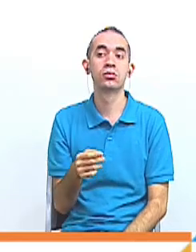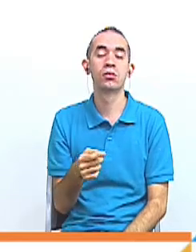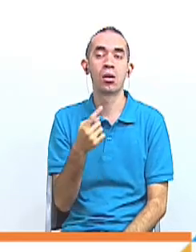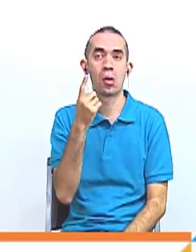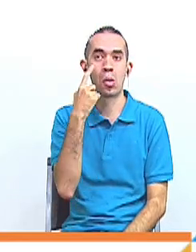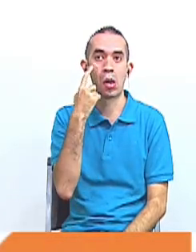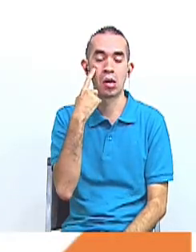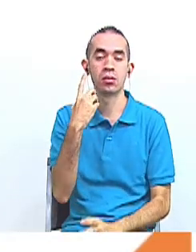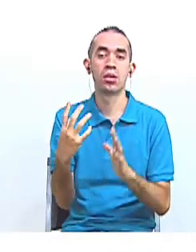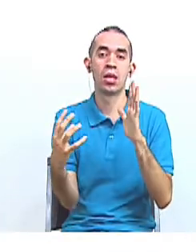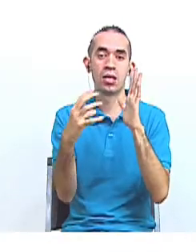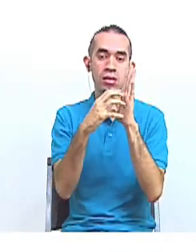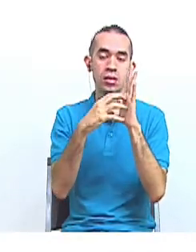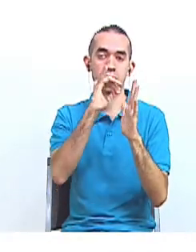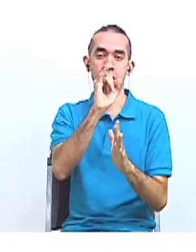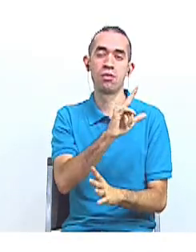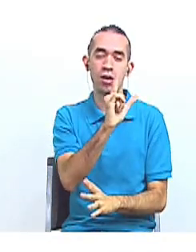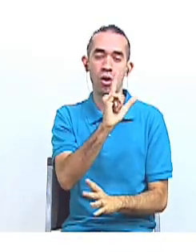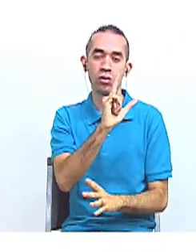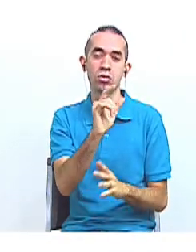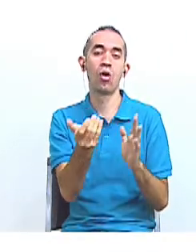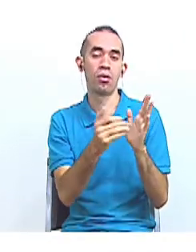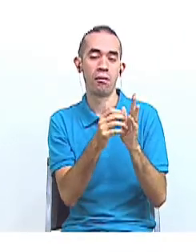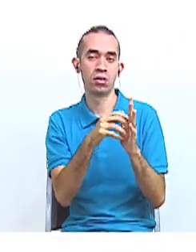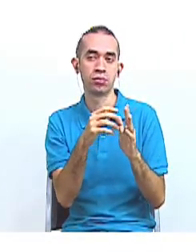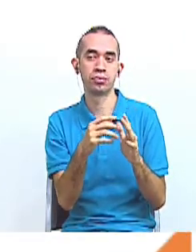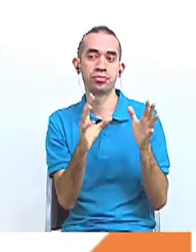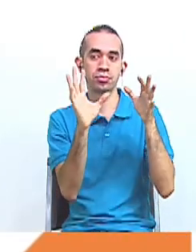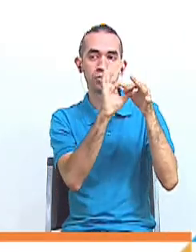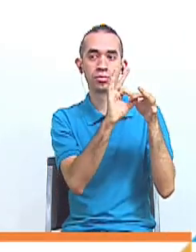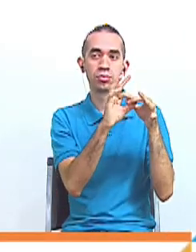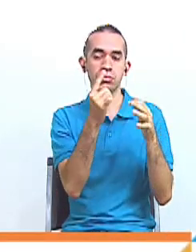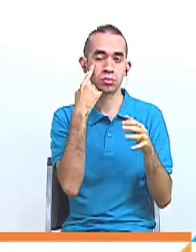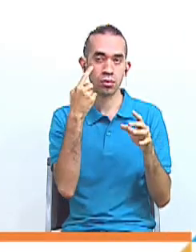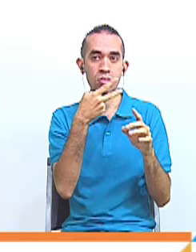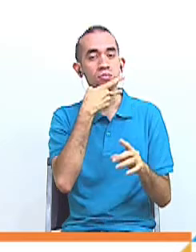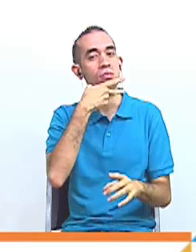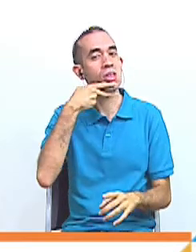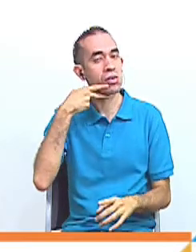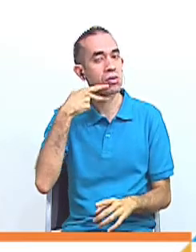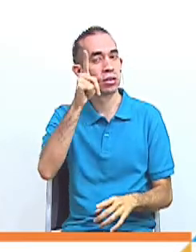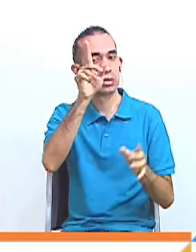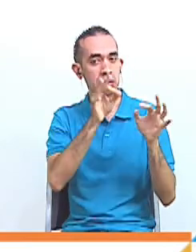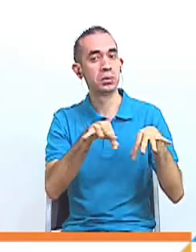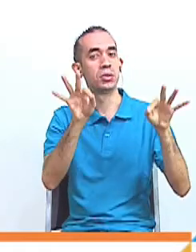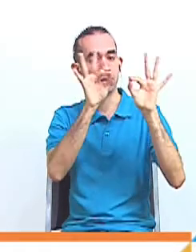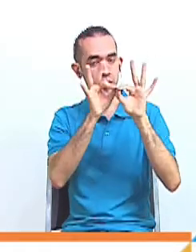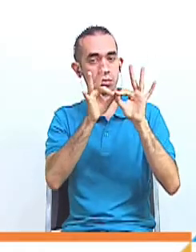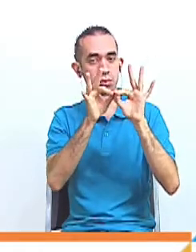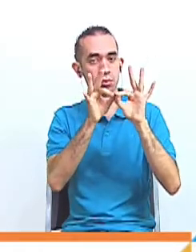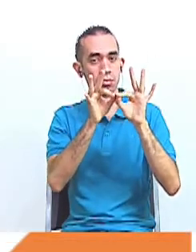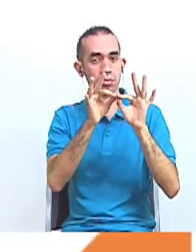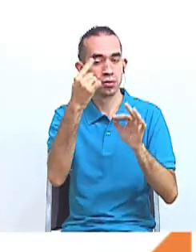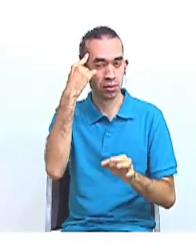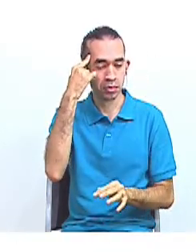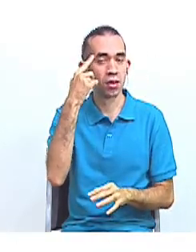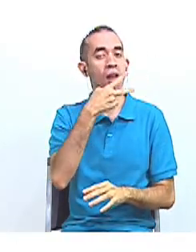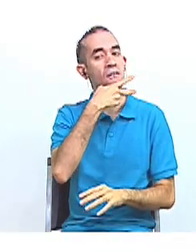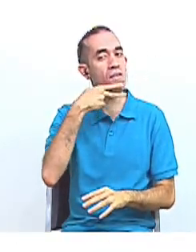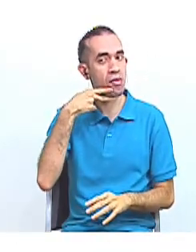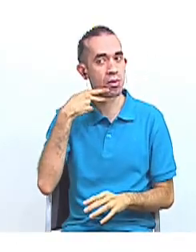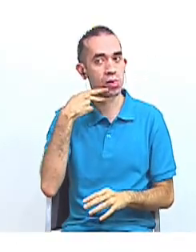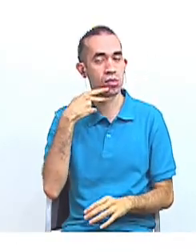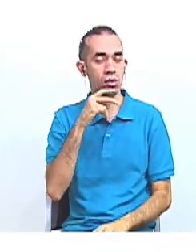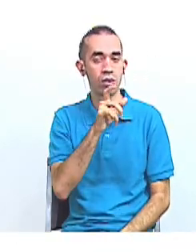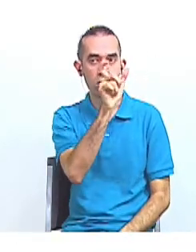look at the text for Jennifer Lawrence one more time. And let's look at the verbs, because that's another thing that we need to think about. What